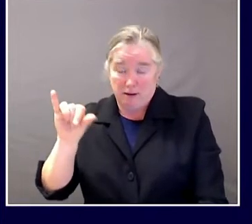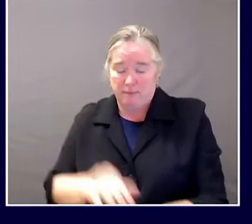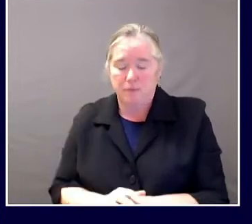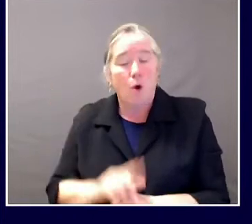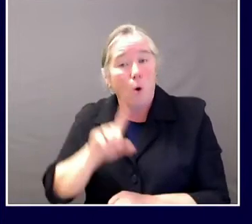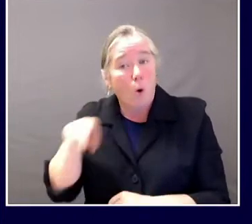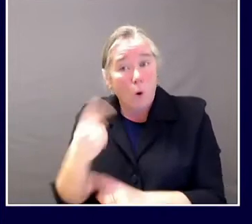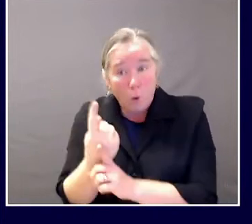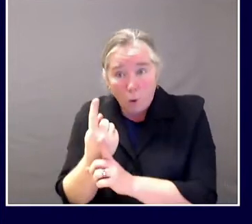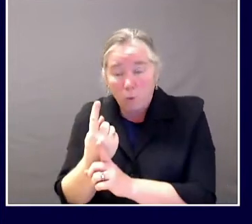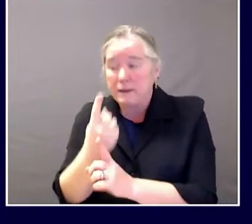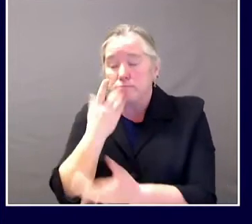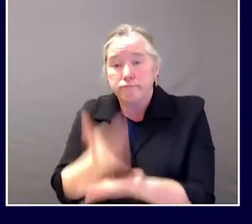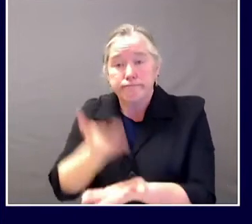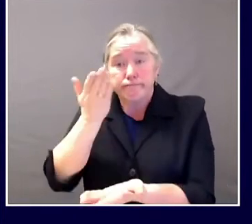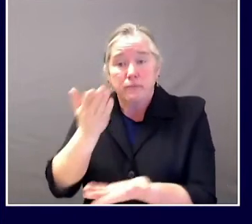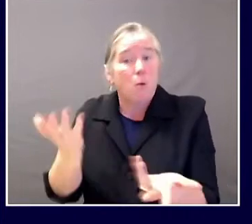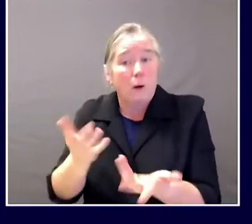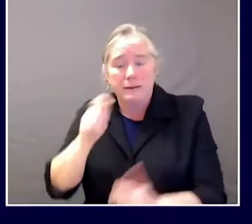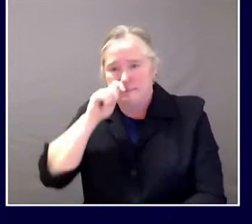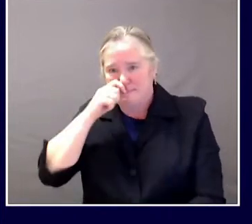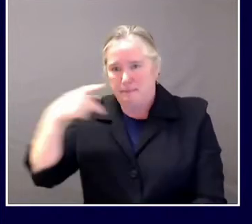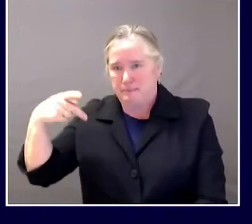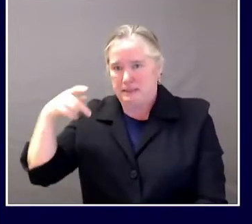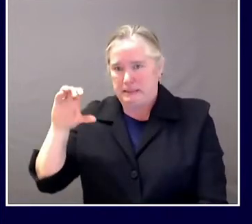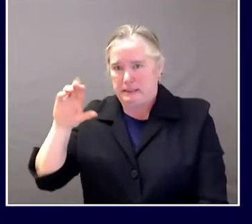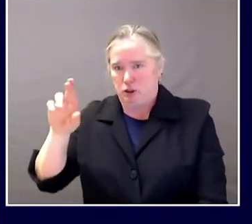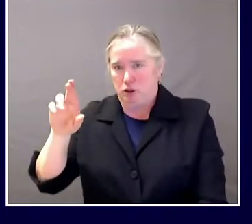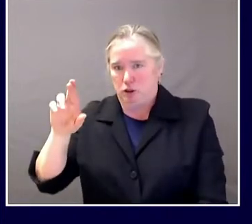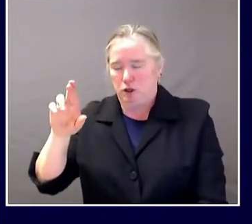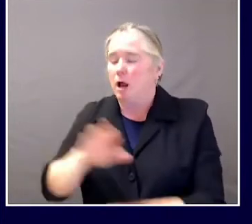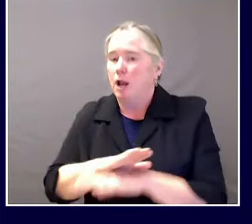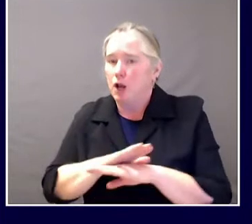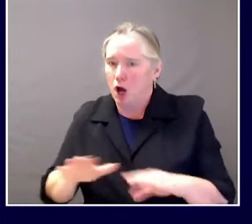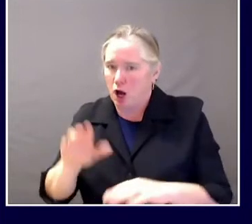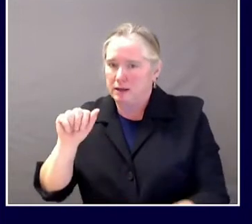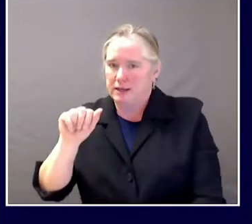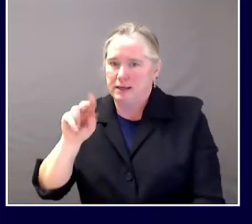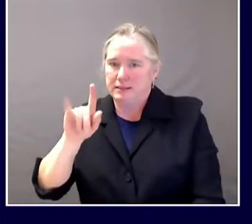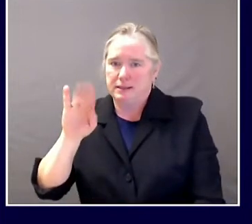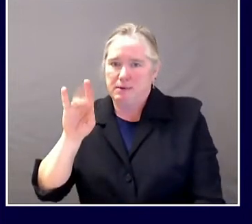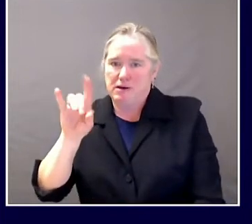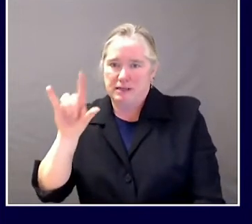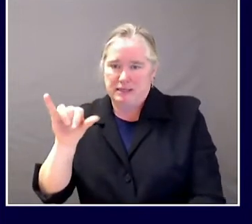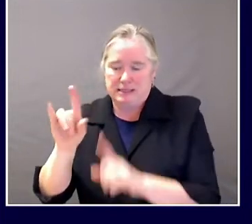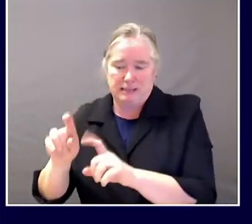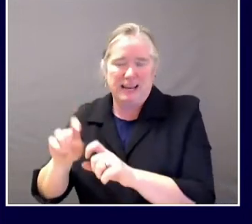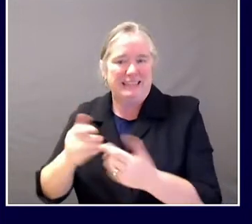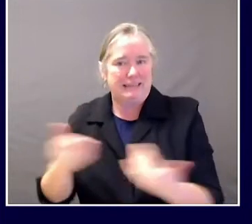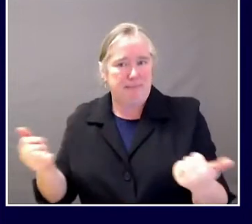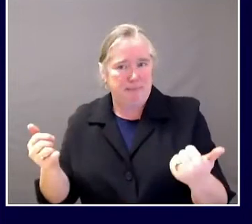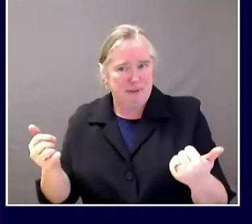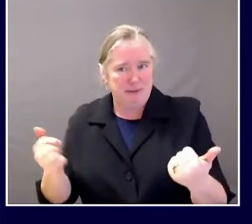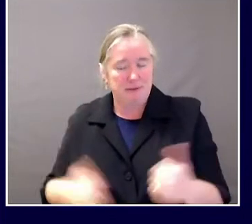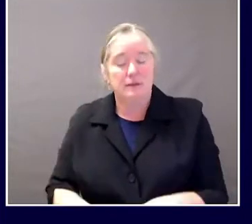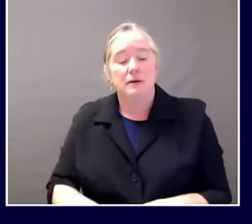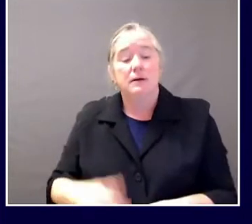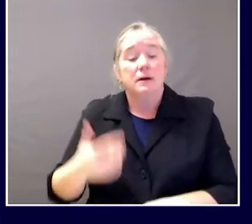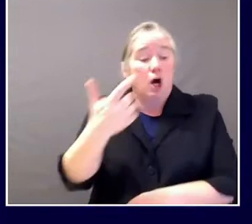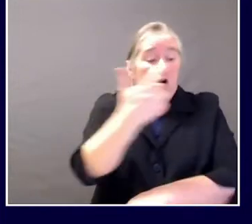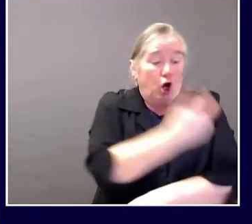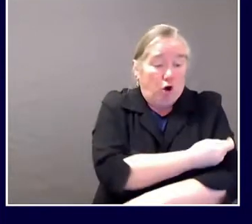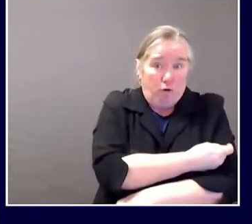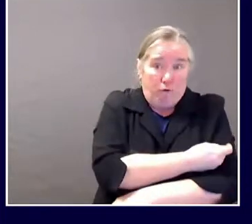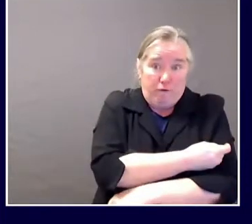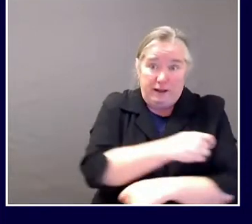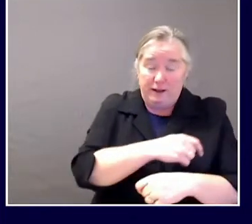PCR test, not an antibody test. The COVID vaccine will not make your